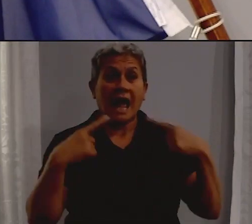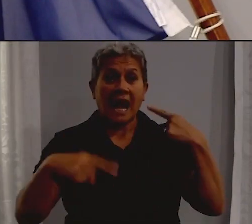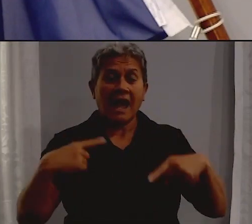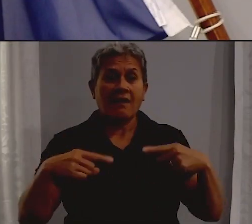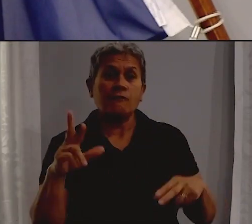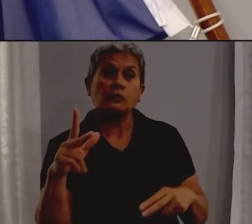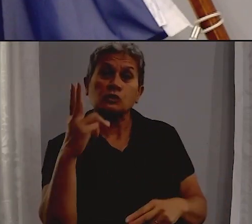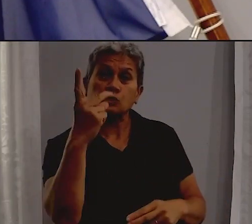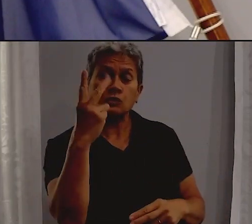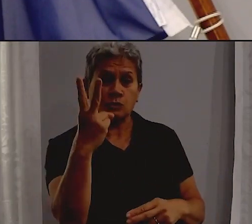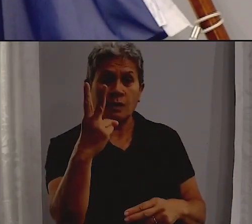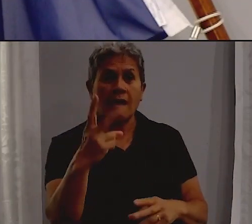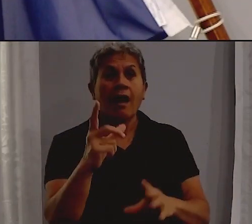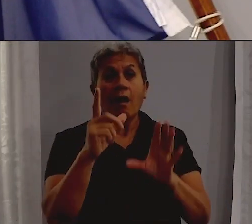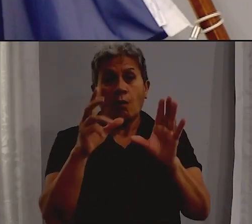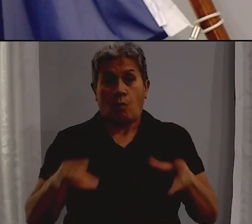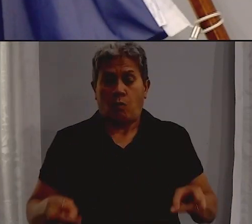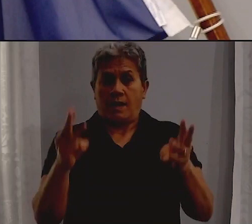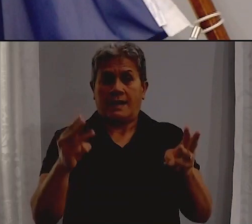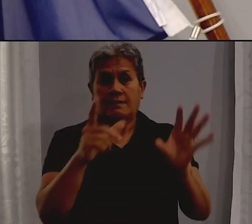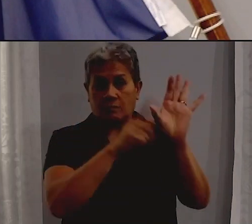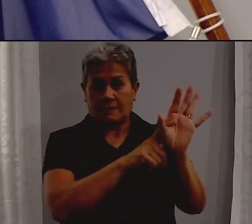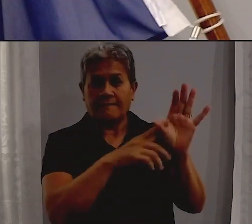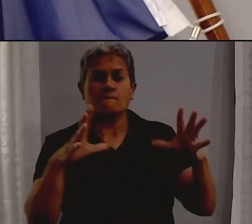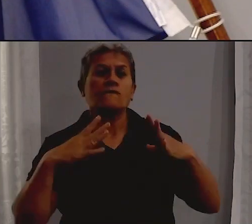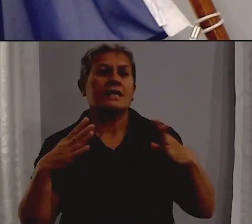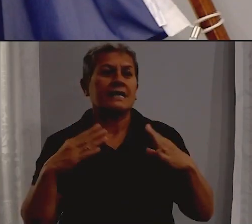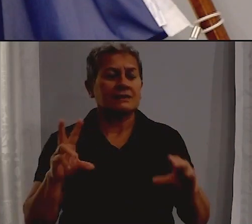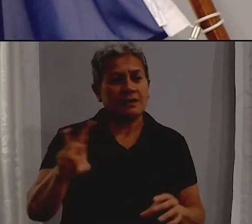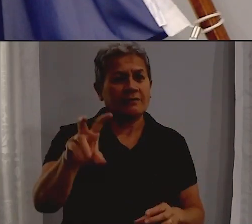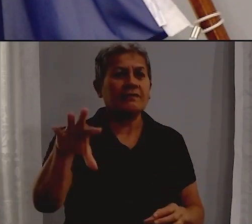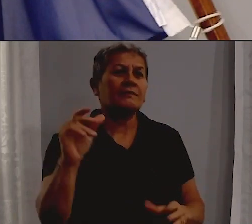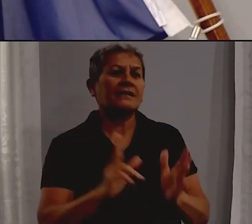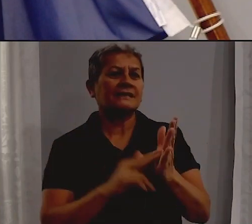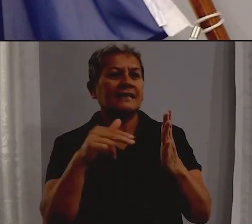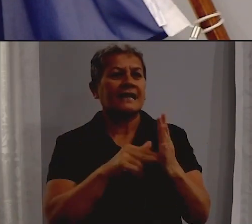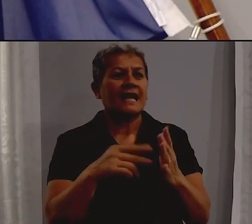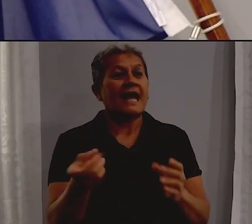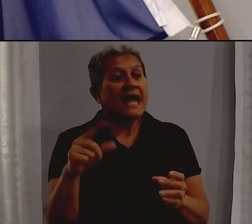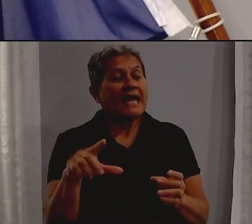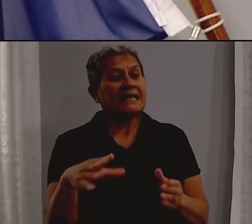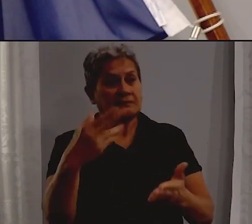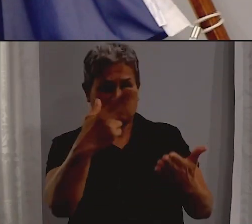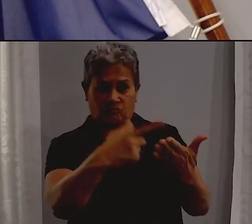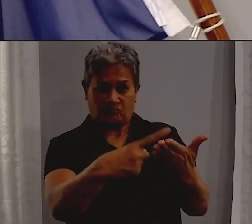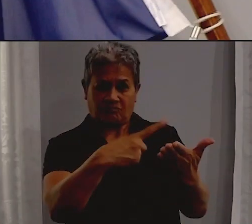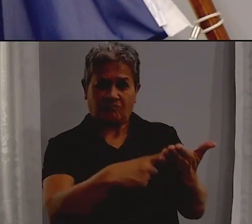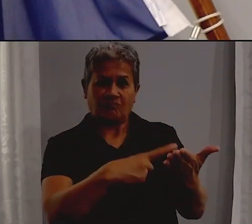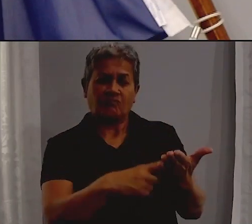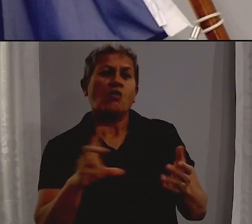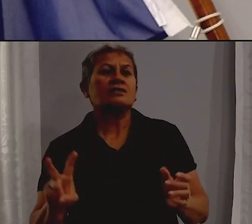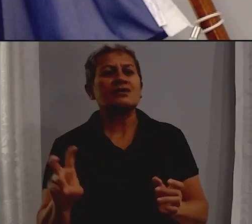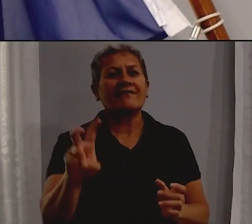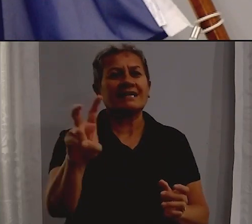travel from New Zealand and that there would be an eligibility criteria for travellers, which would include